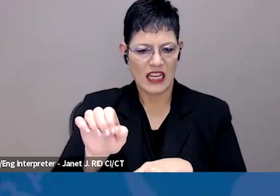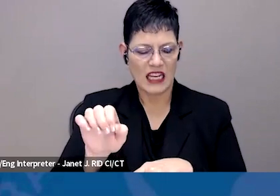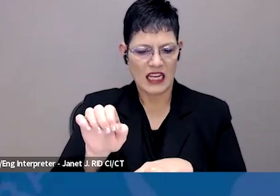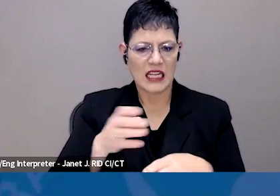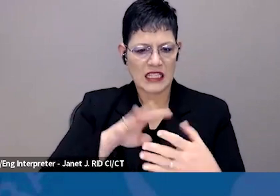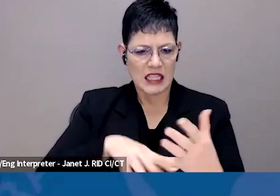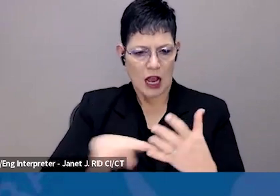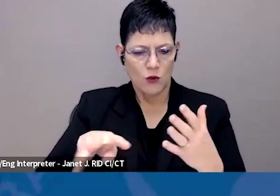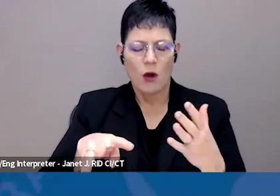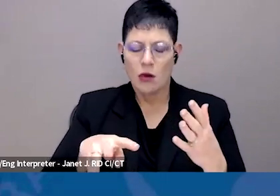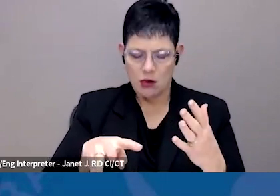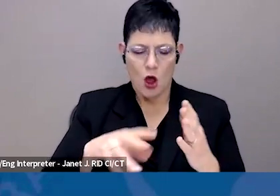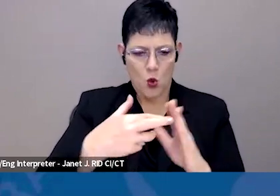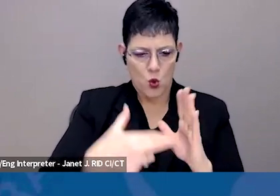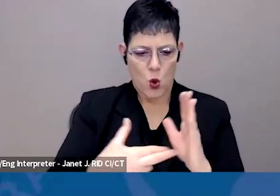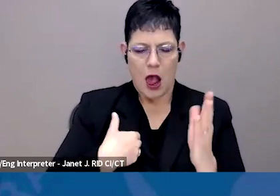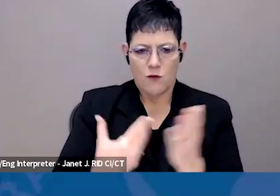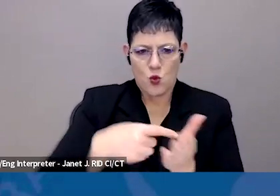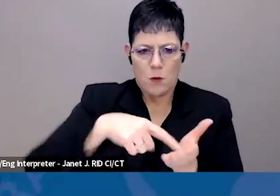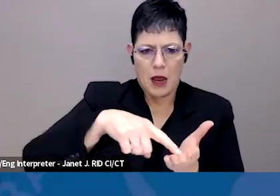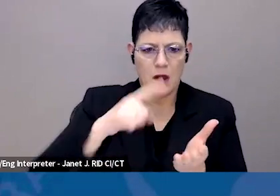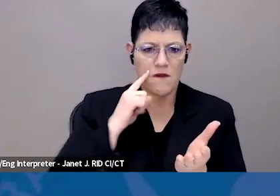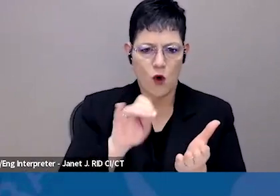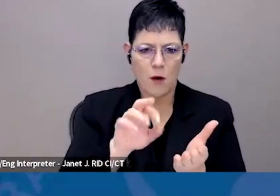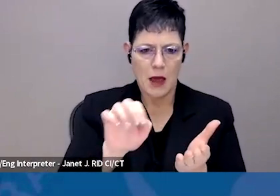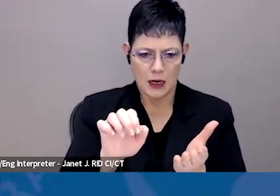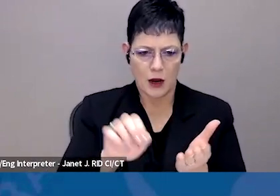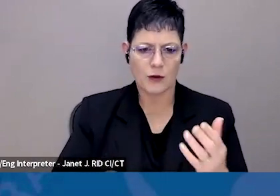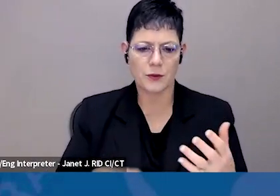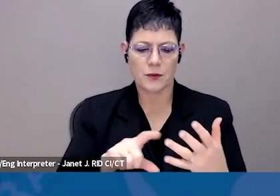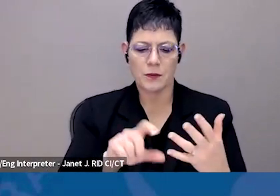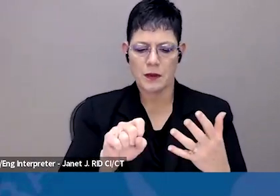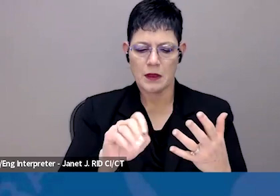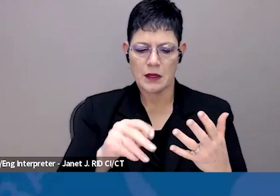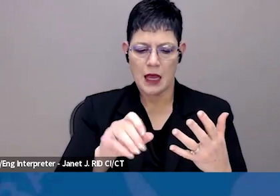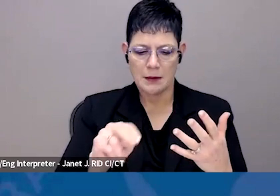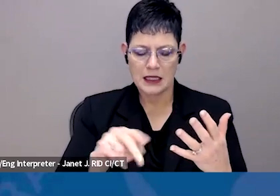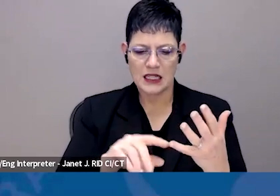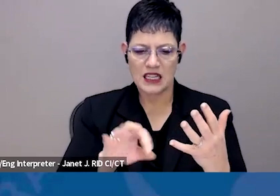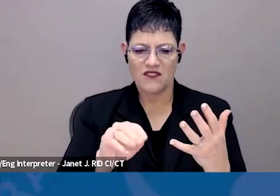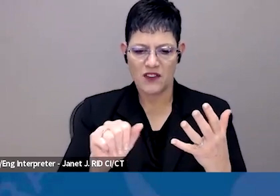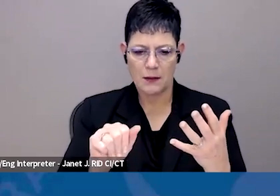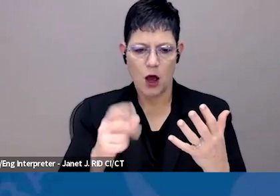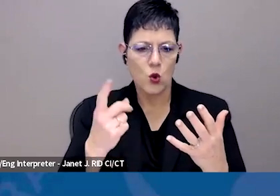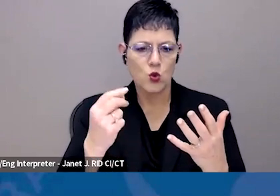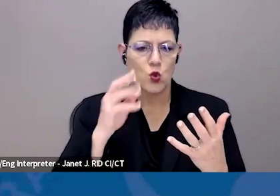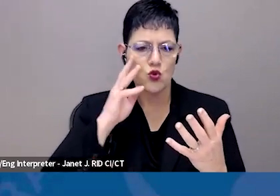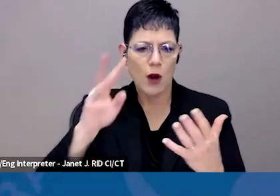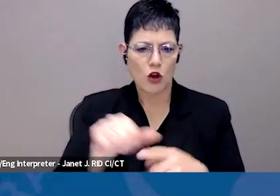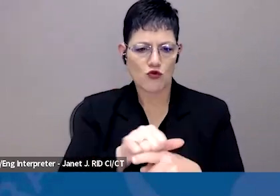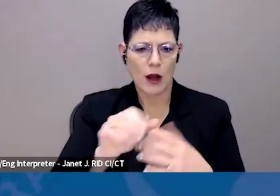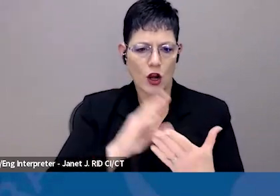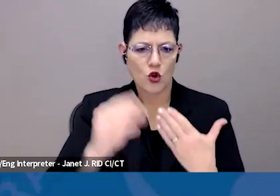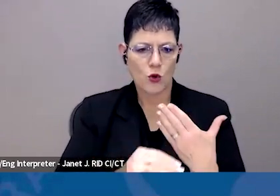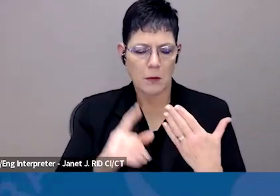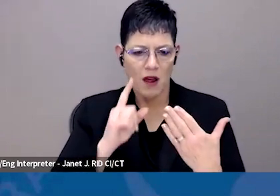new Medicare payments for family caregiver training. SAMHSA and FEMA are developing a curriculum to provide peer support for caregivers